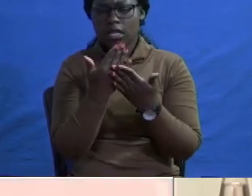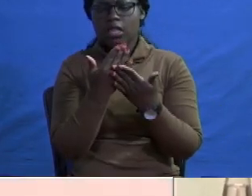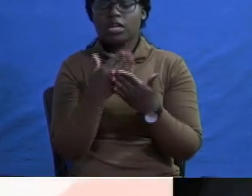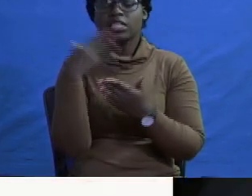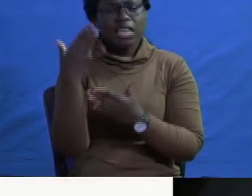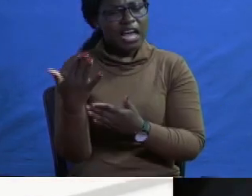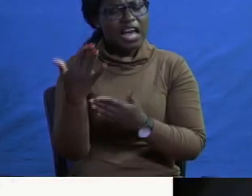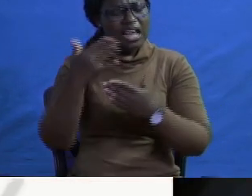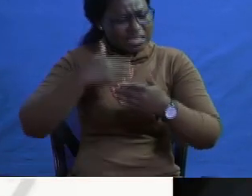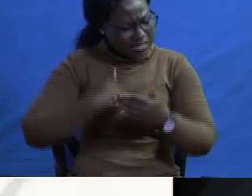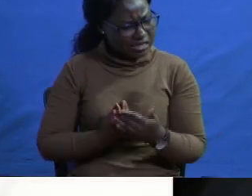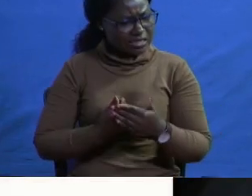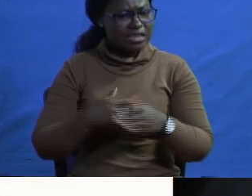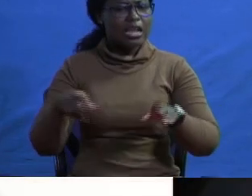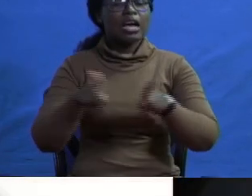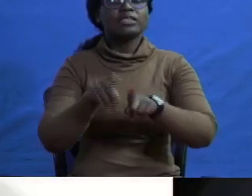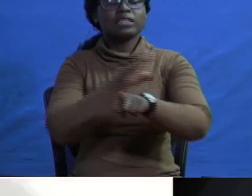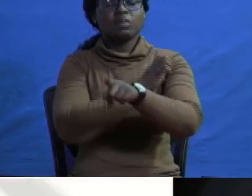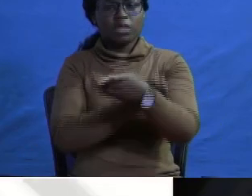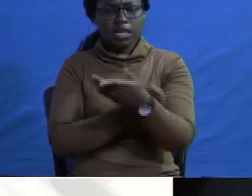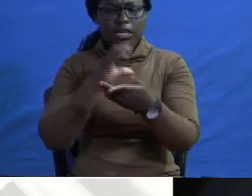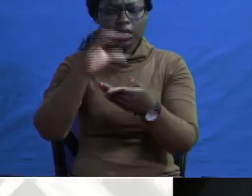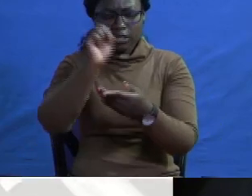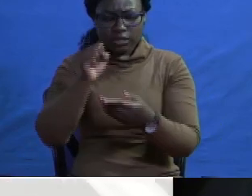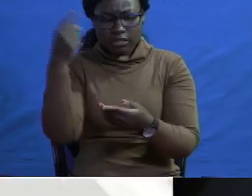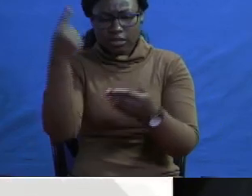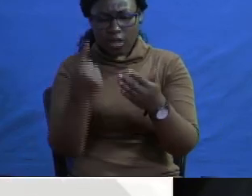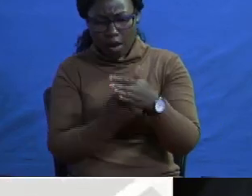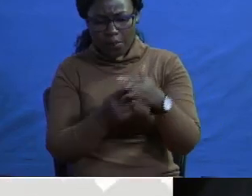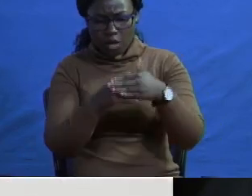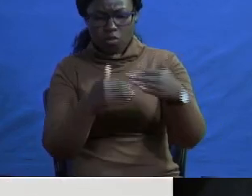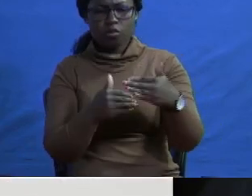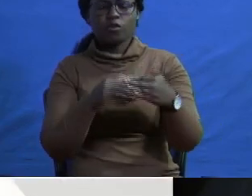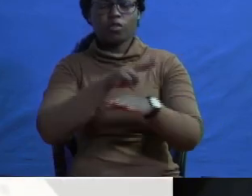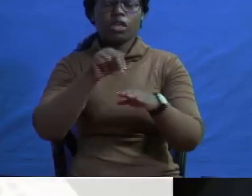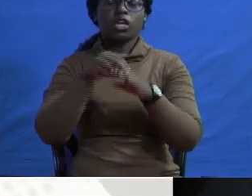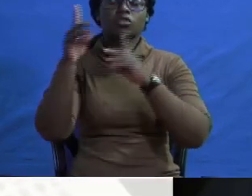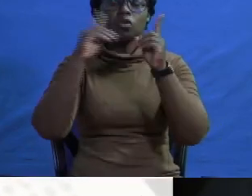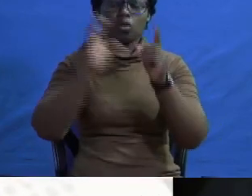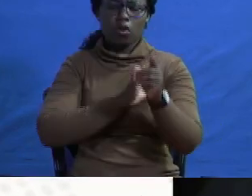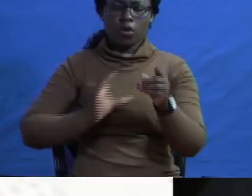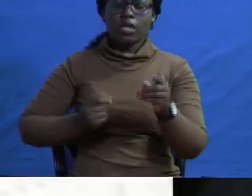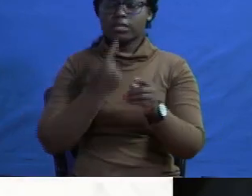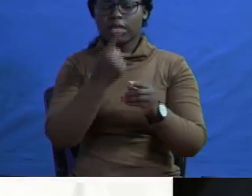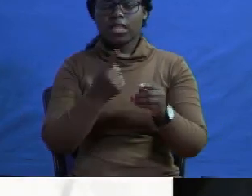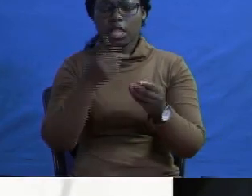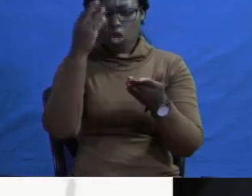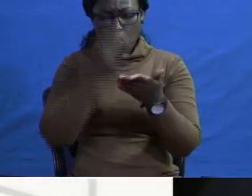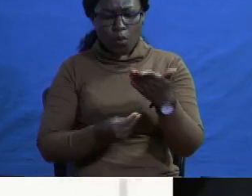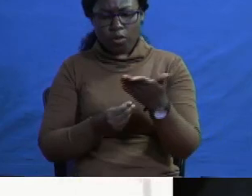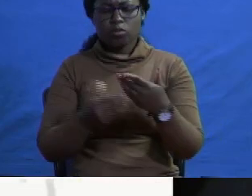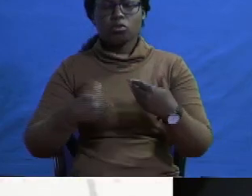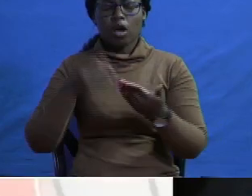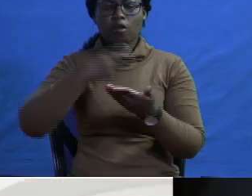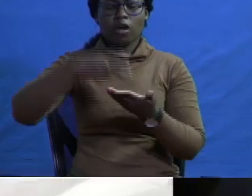were tied while Energy CS, appearing before the National Dialogue Committee, hinted that the prices could hit a record